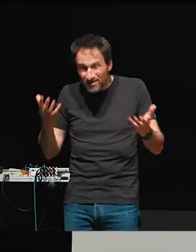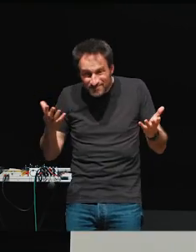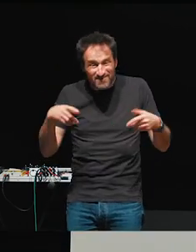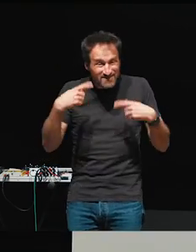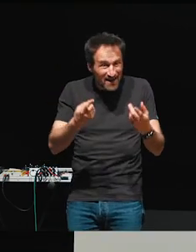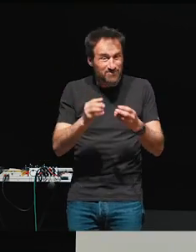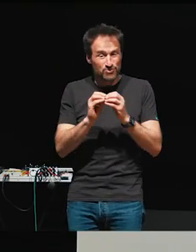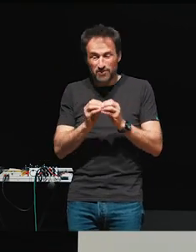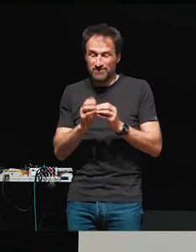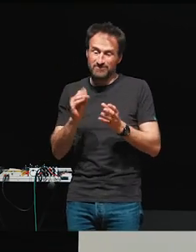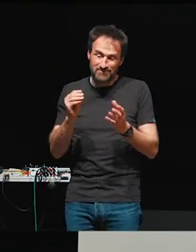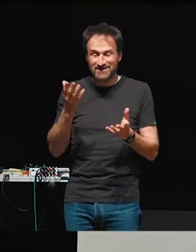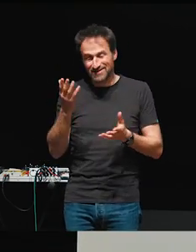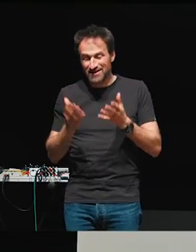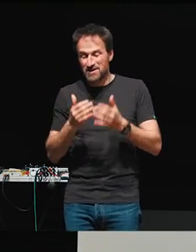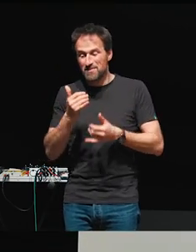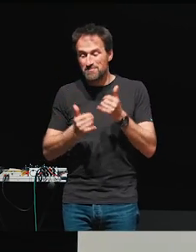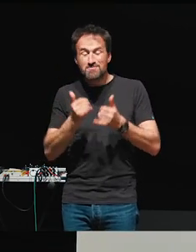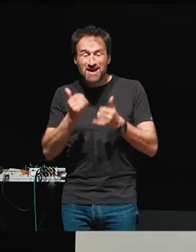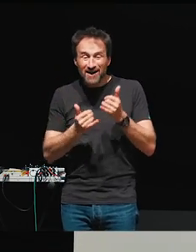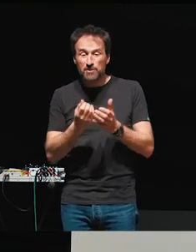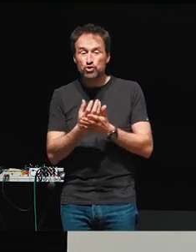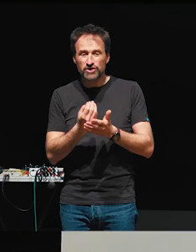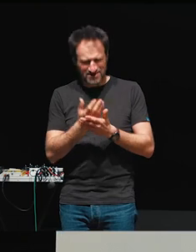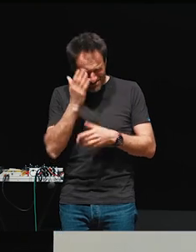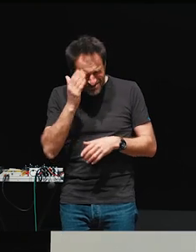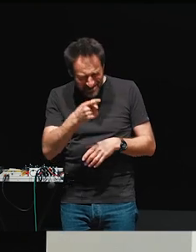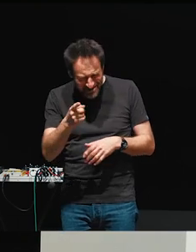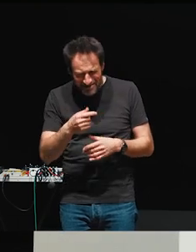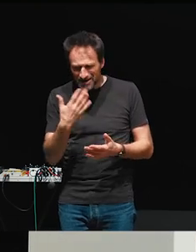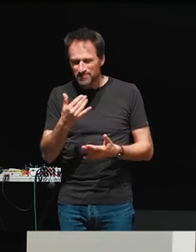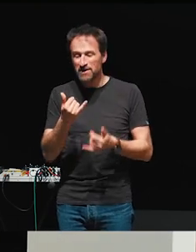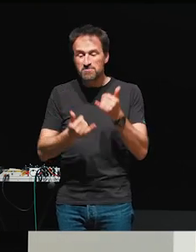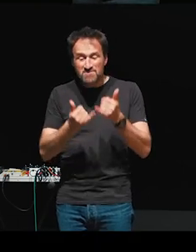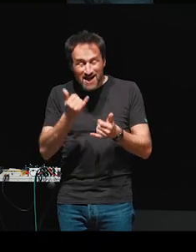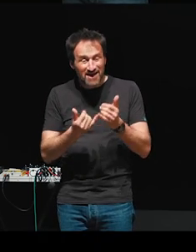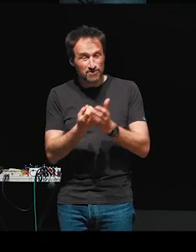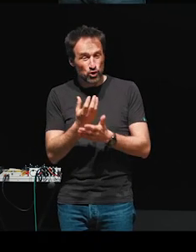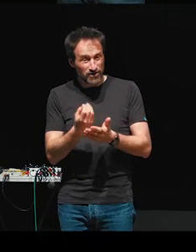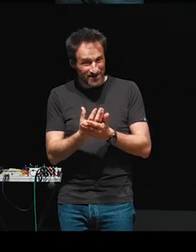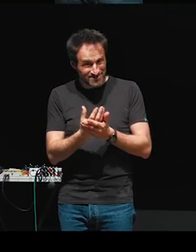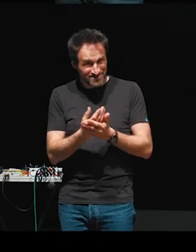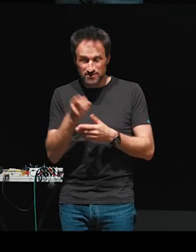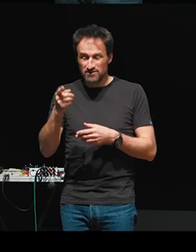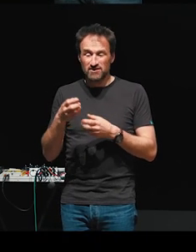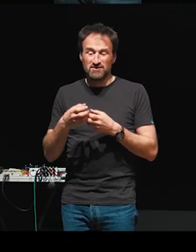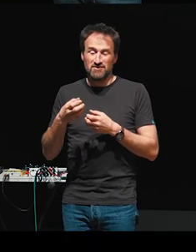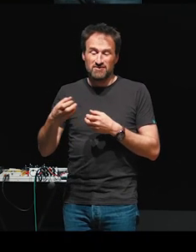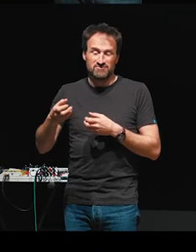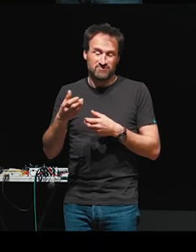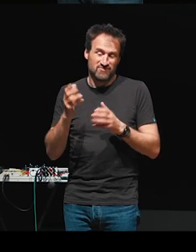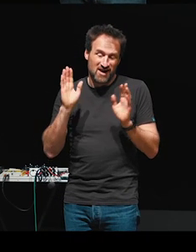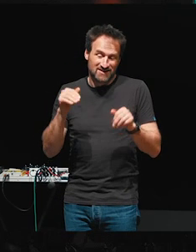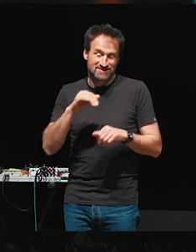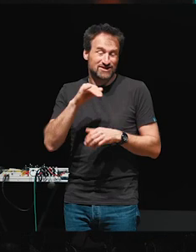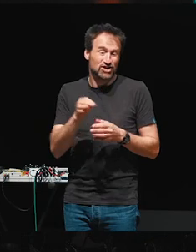this issue with milk products. Perhaps you are aware of it. There are milk products out there lasting longer than some JavaScript